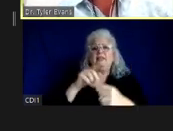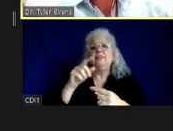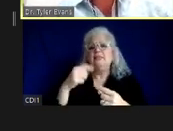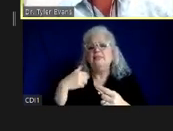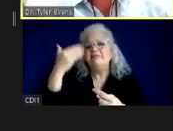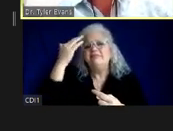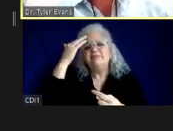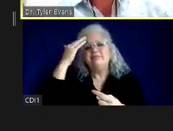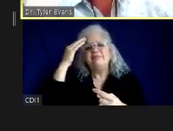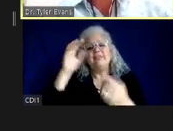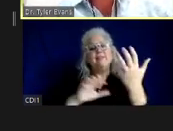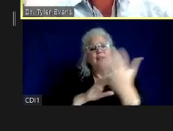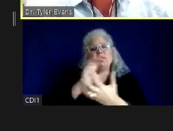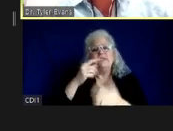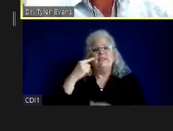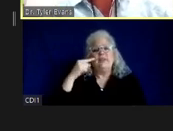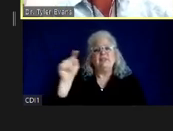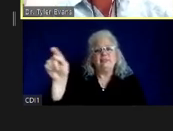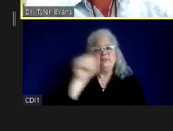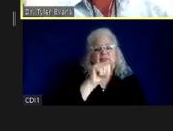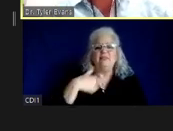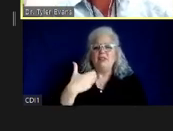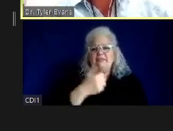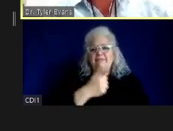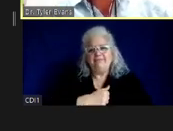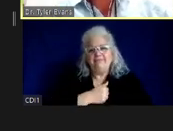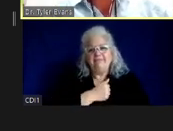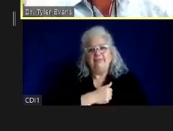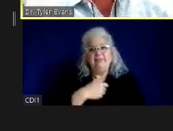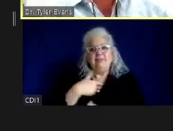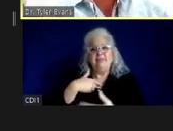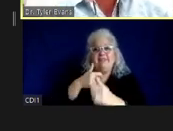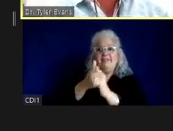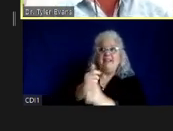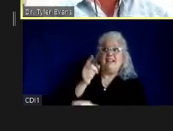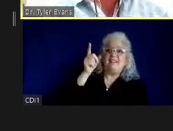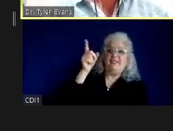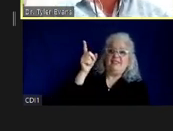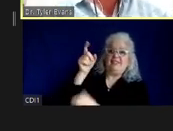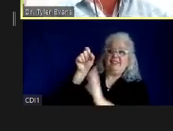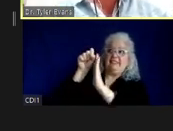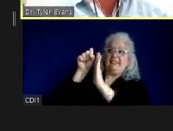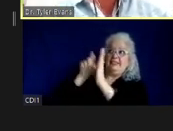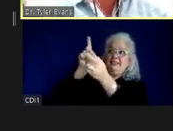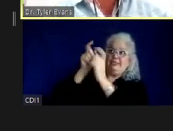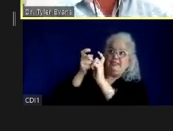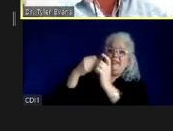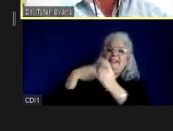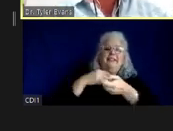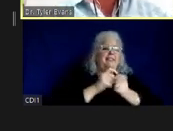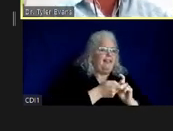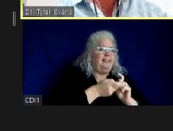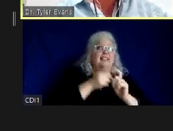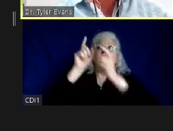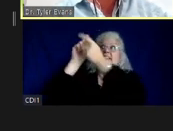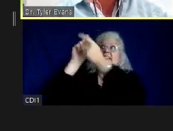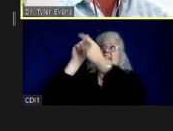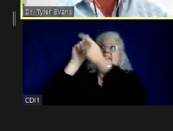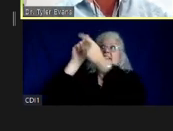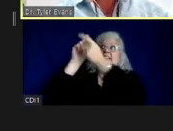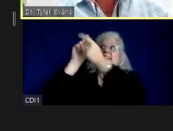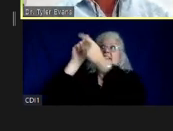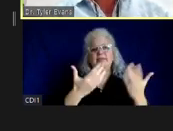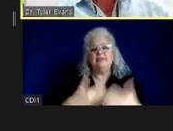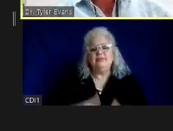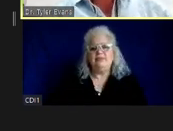we go with what the state gives us. We may or may not agree with it, but we have to go with our